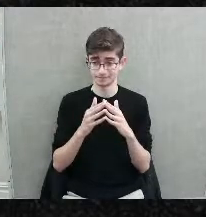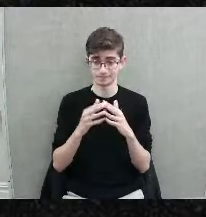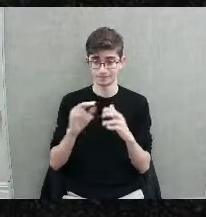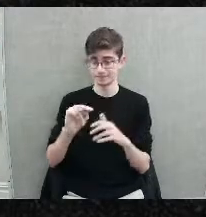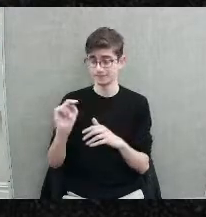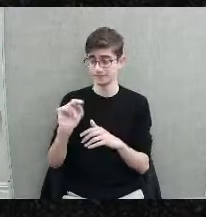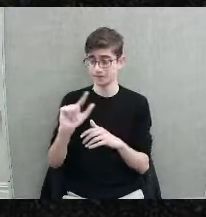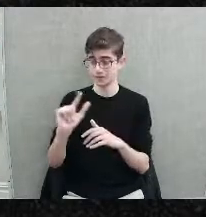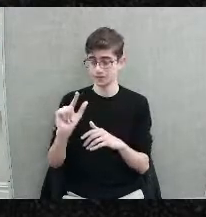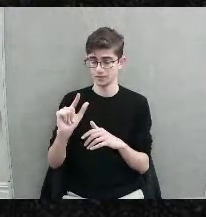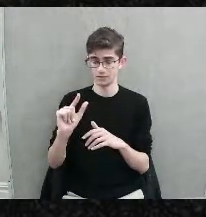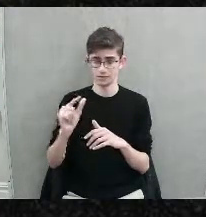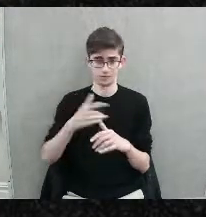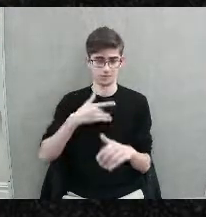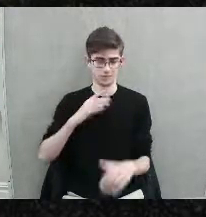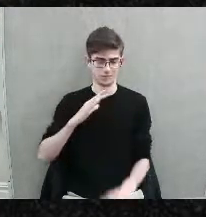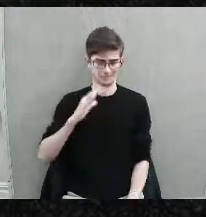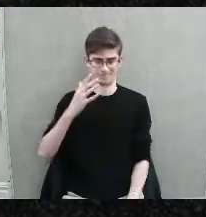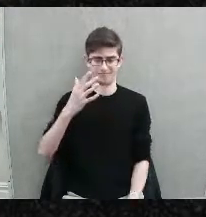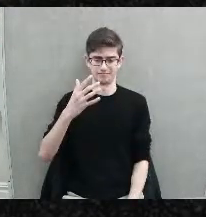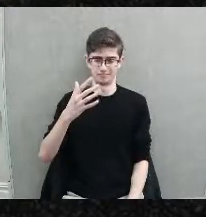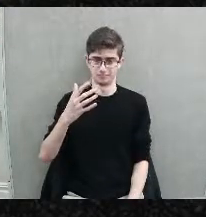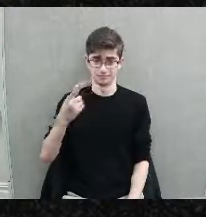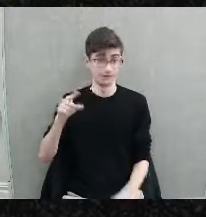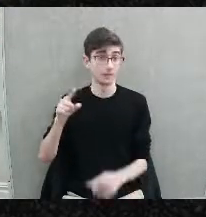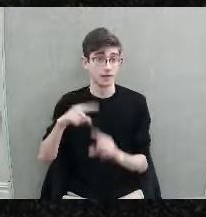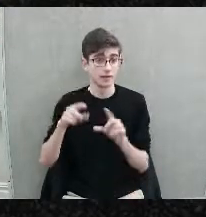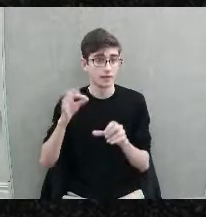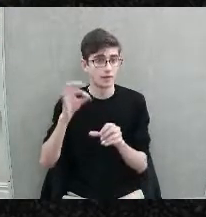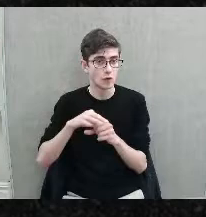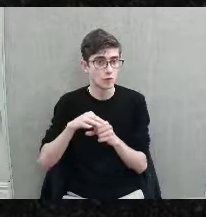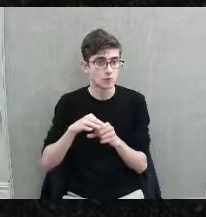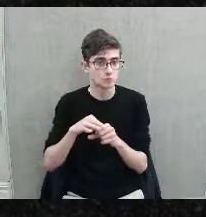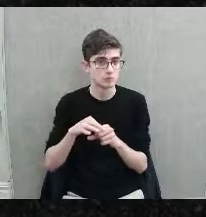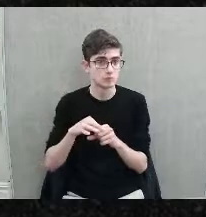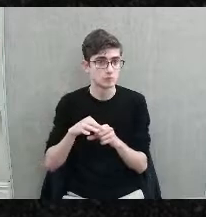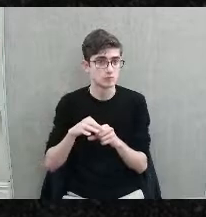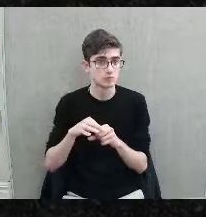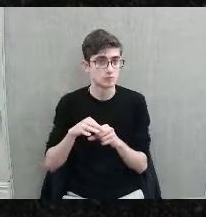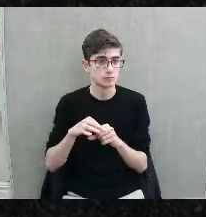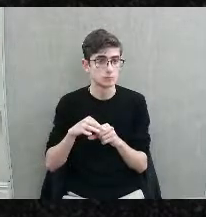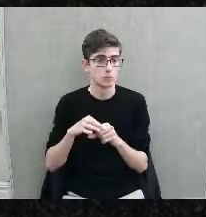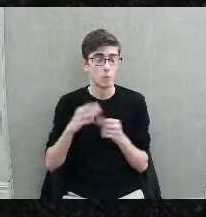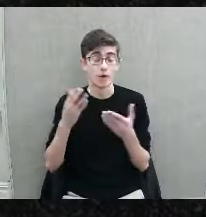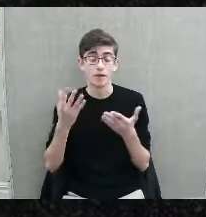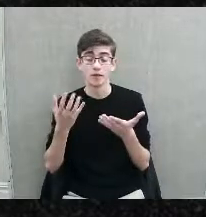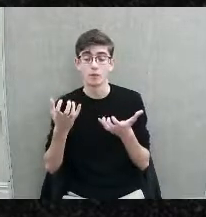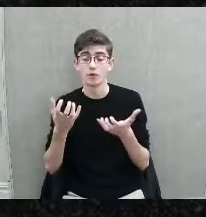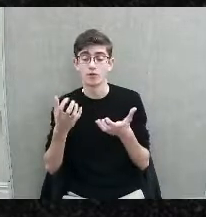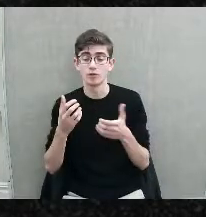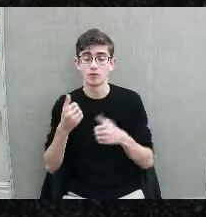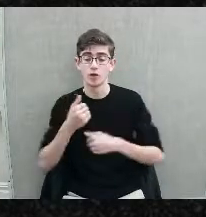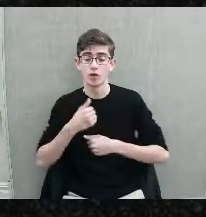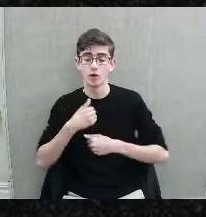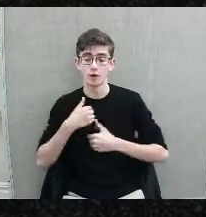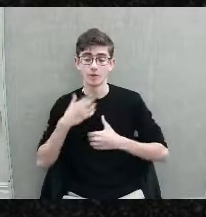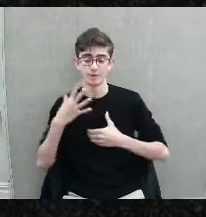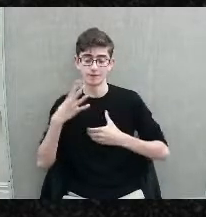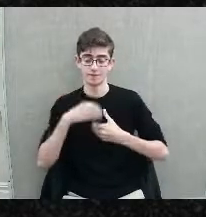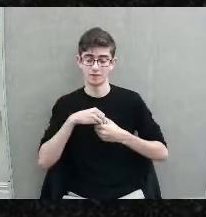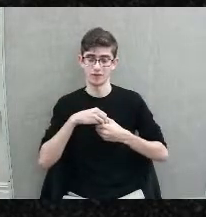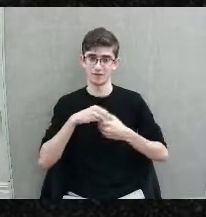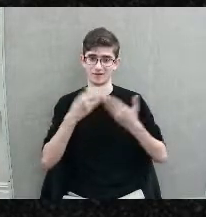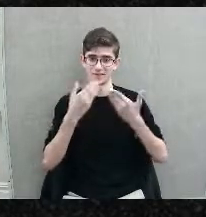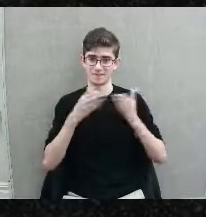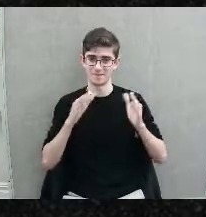as insulted, voted for with López Obrador to bring the army into public safety,